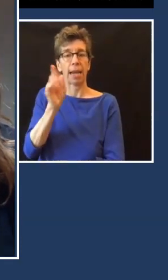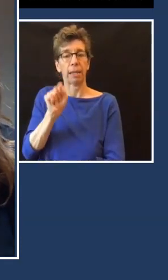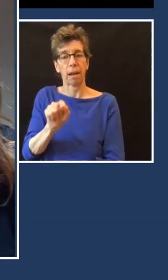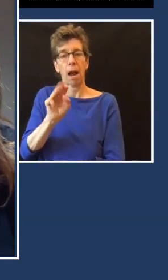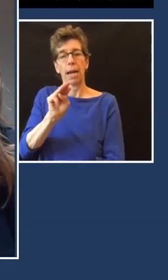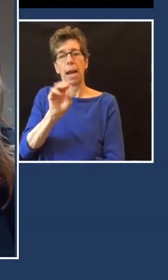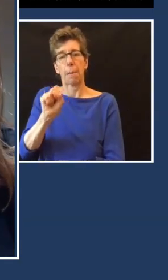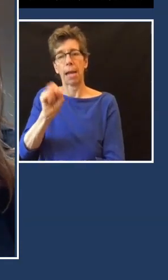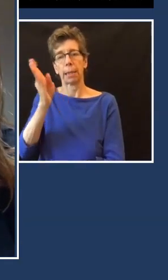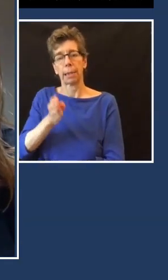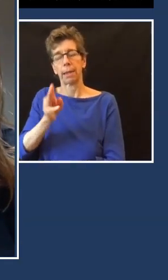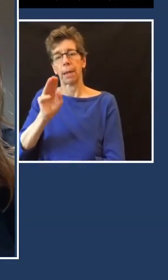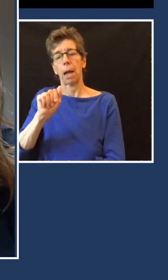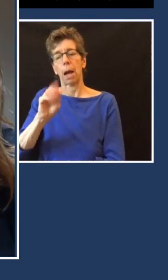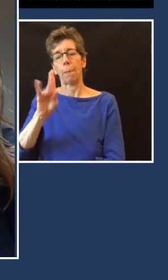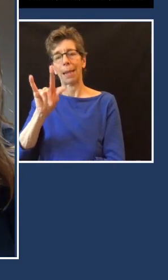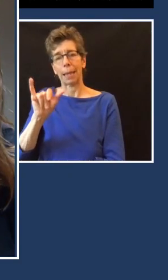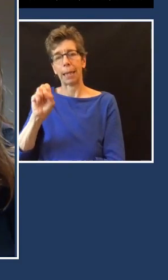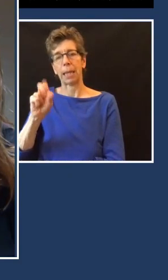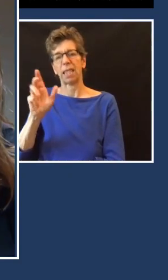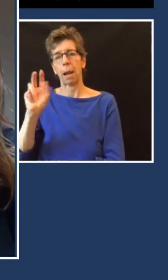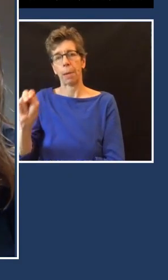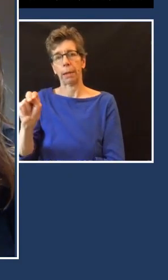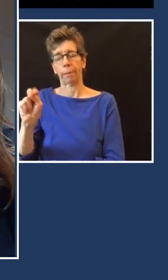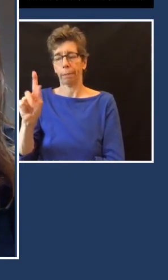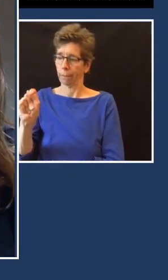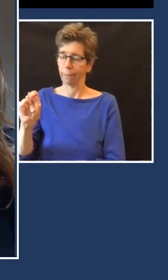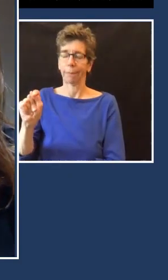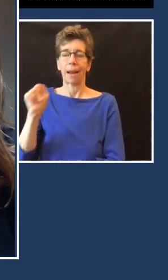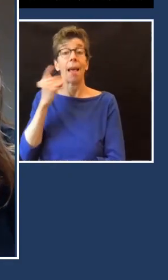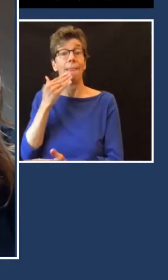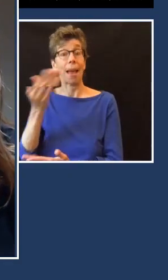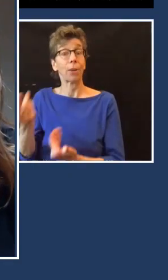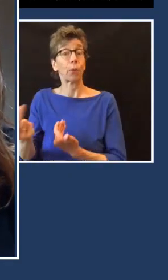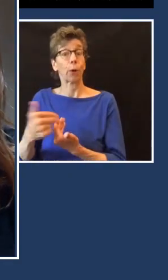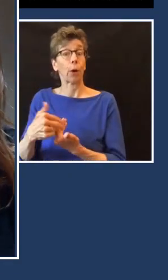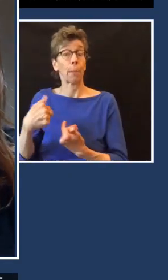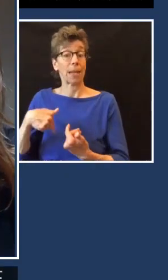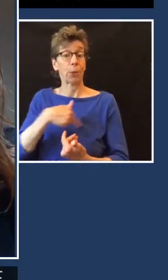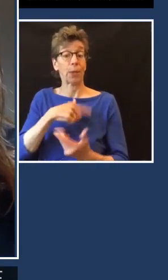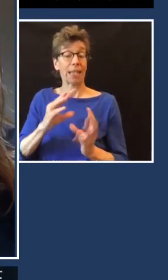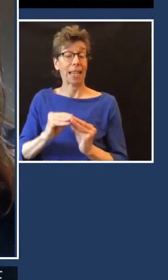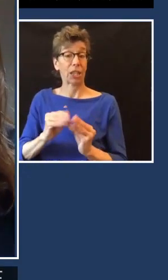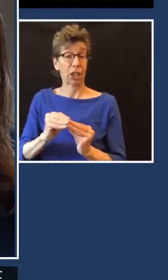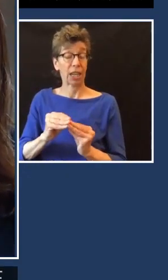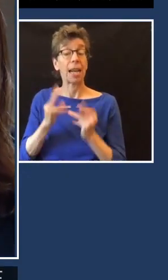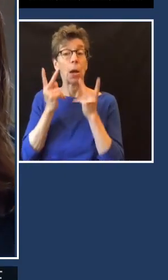aka.ms/Ability Summit. So thank you for being a part of this session with us, and we'll